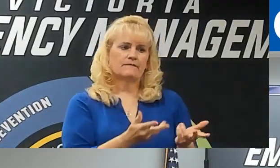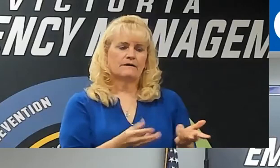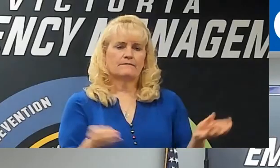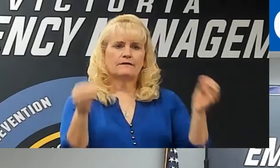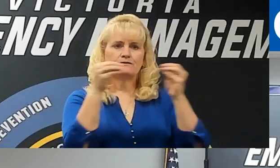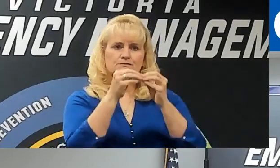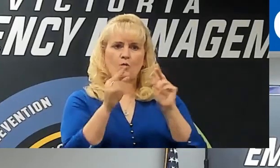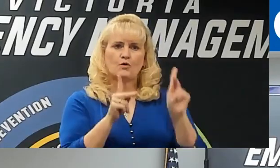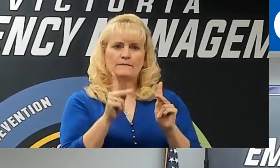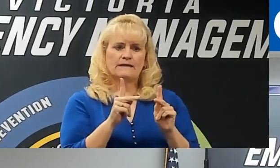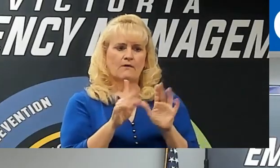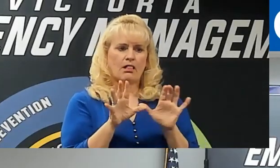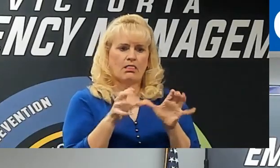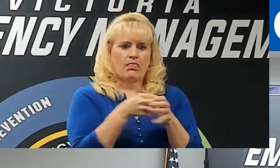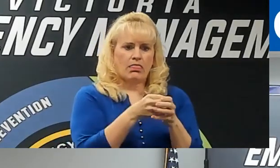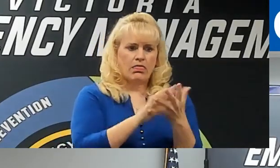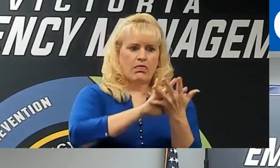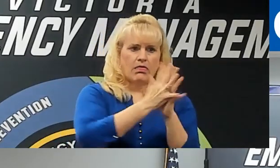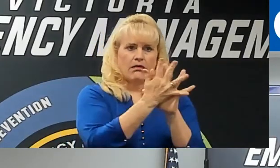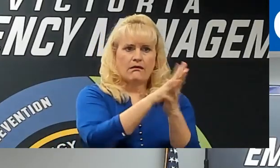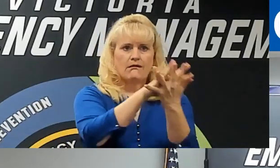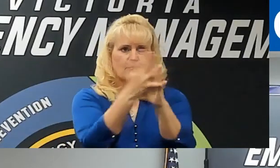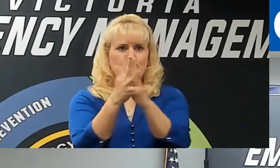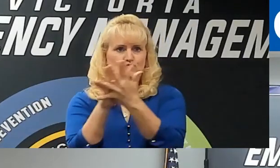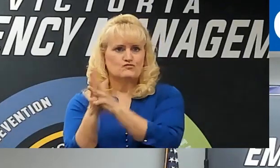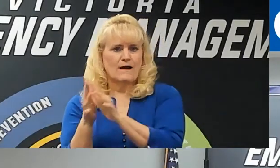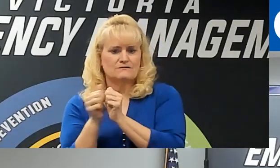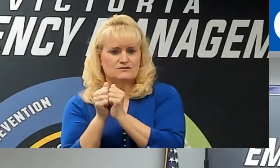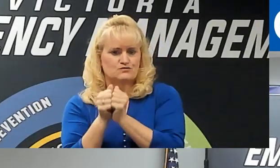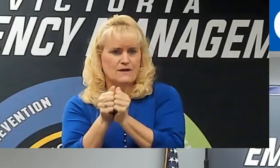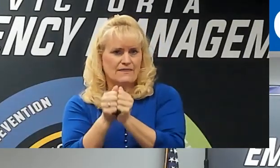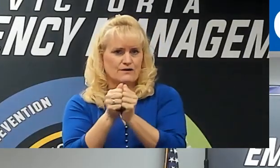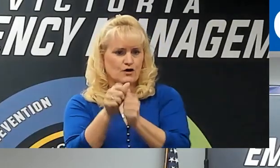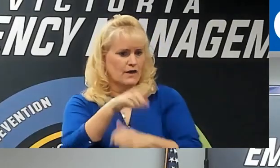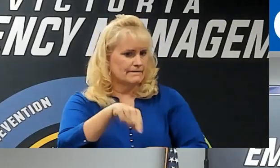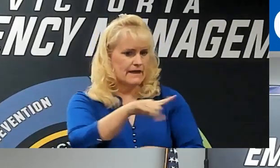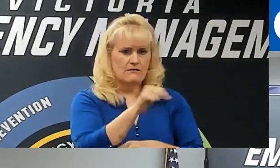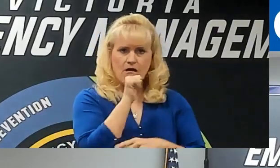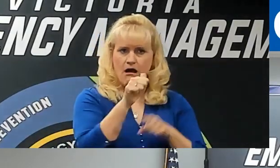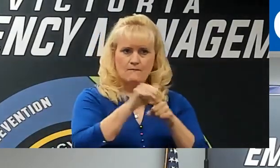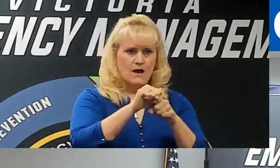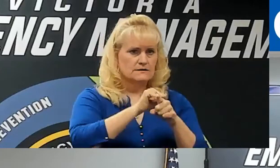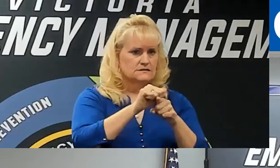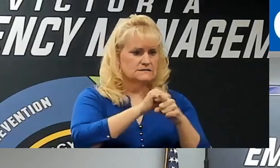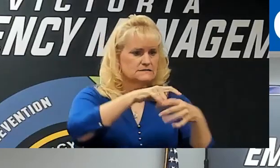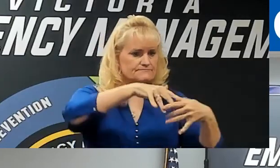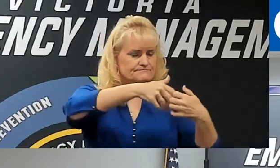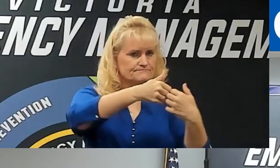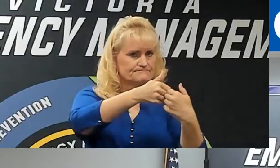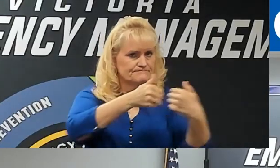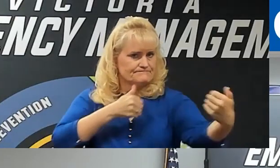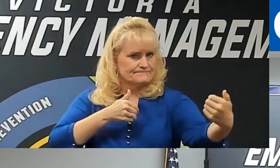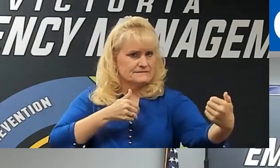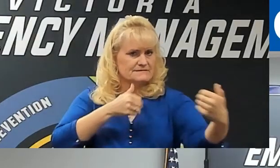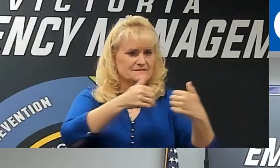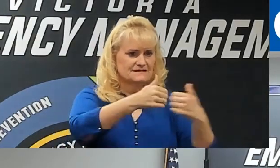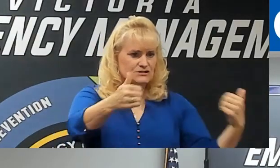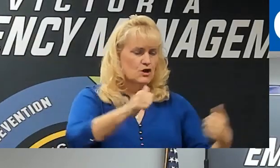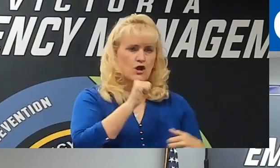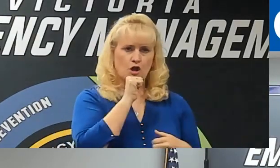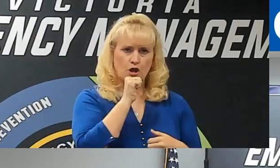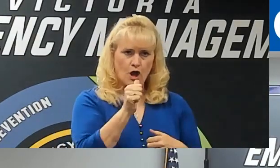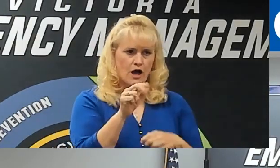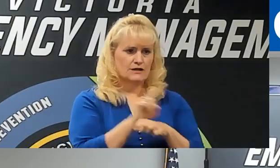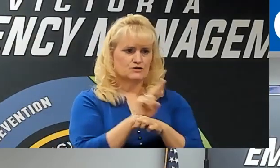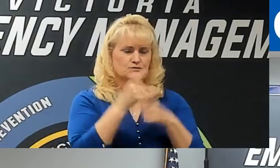people in crowds. We're having a lot of people that are together that are not practicing social distancing and not wearing masks. So it's understandable.